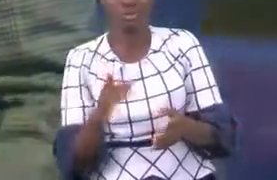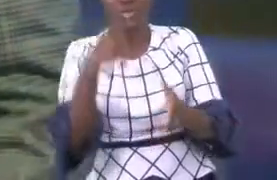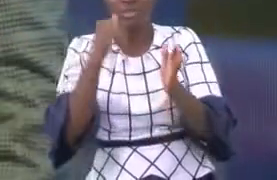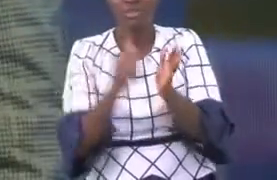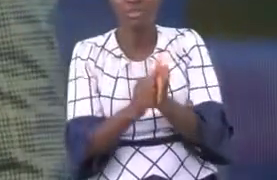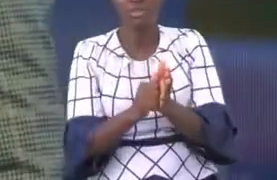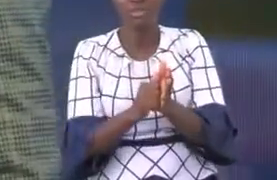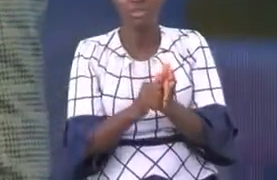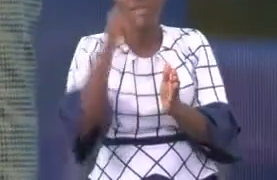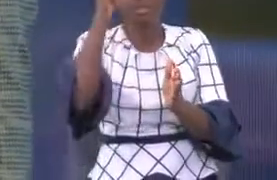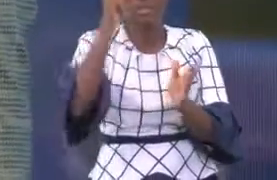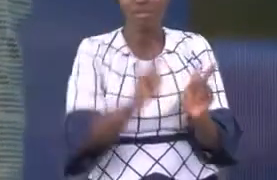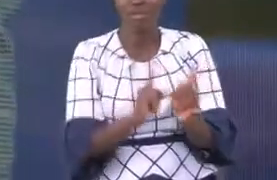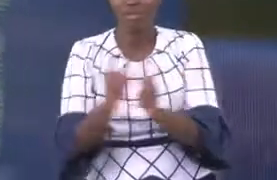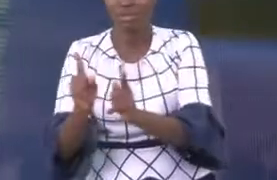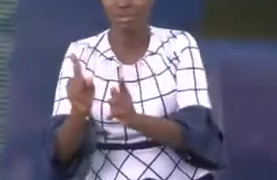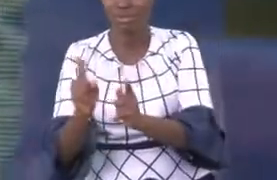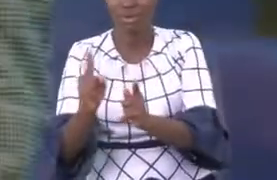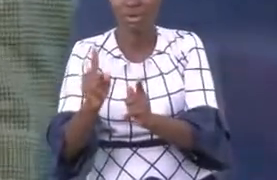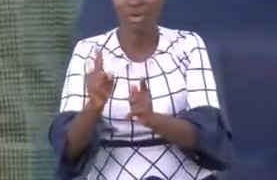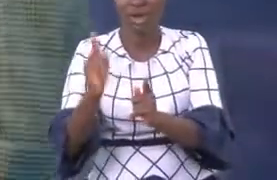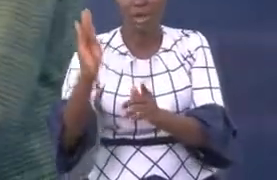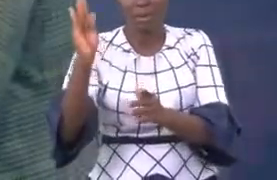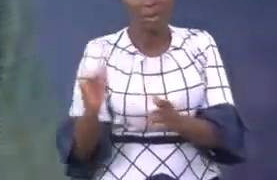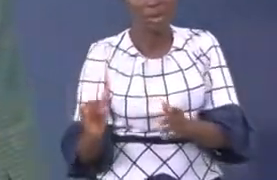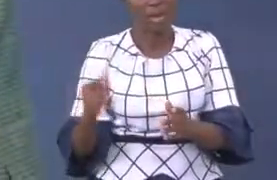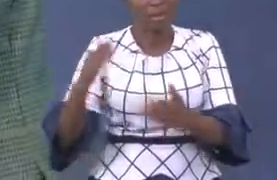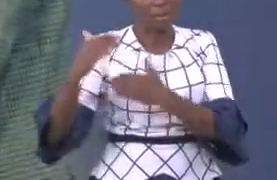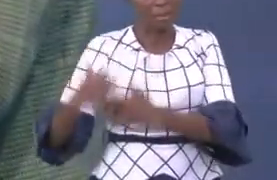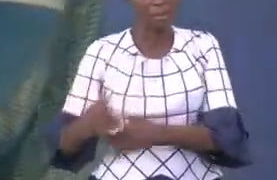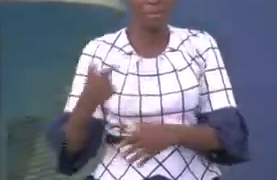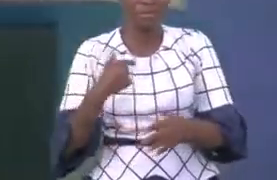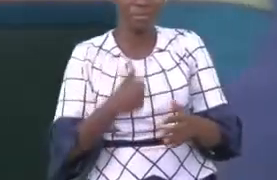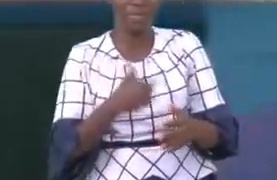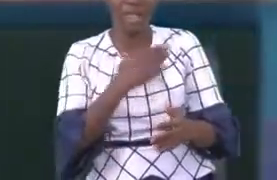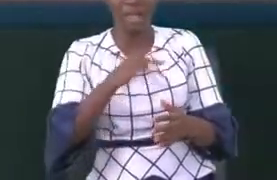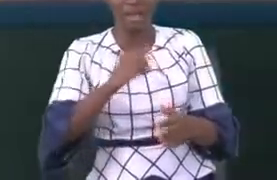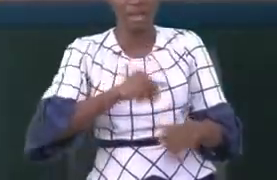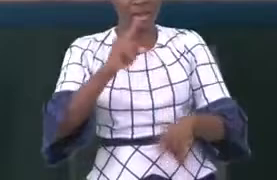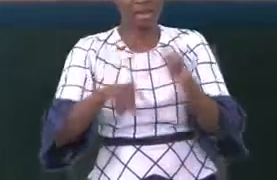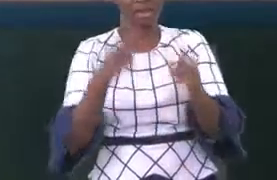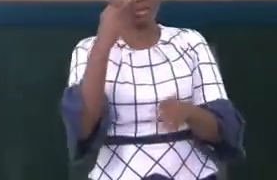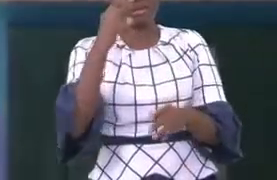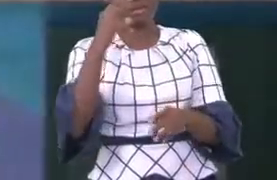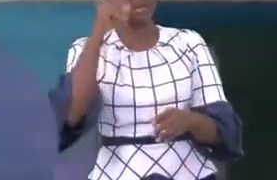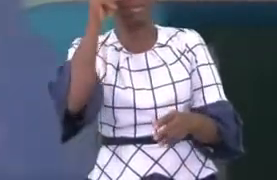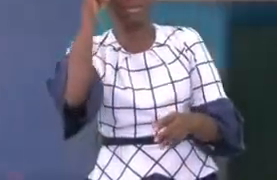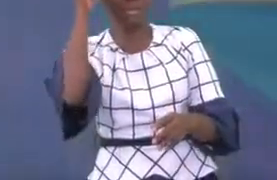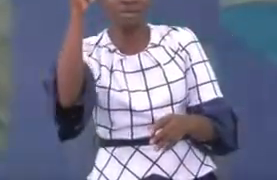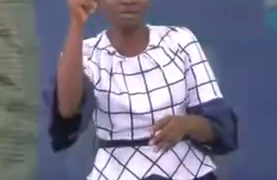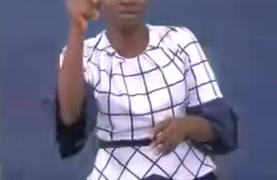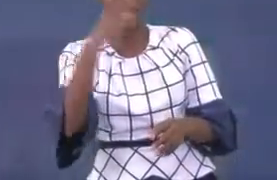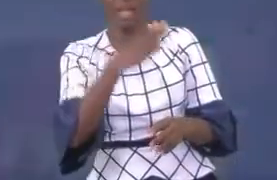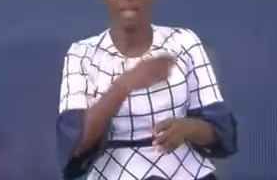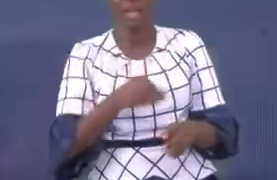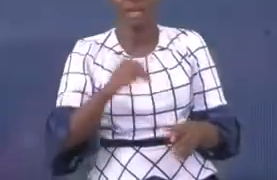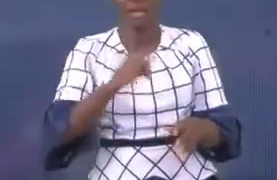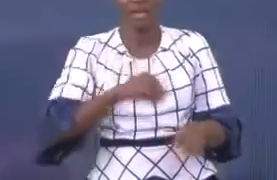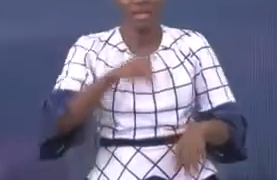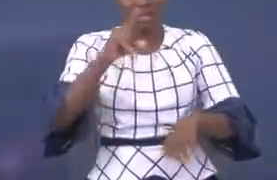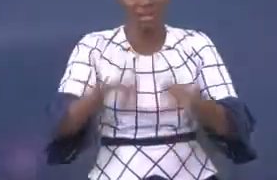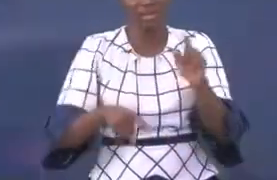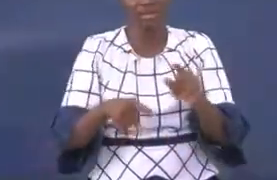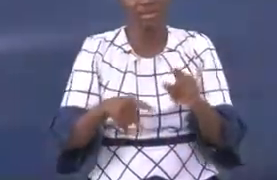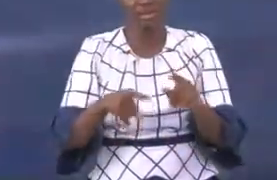also, but I perceive him not. Even if you don't feel anything, even if you don't see